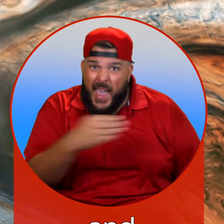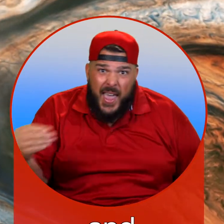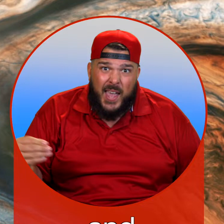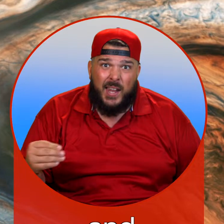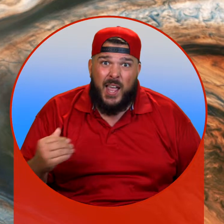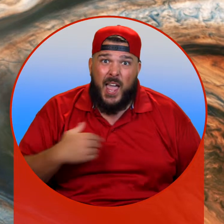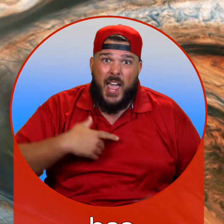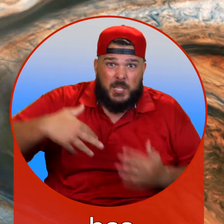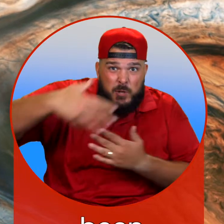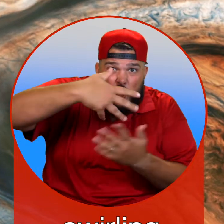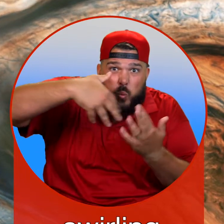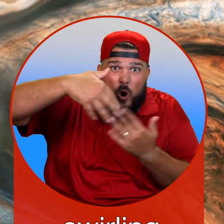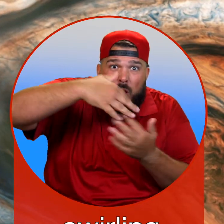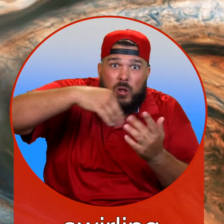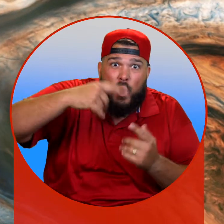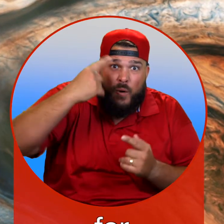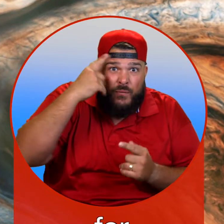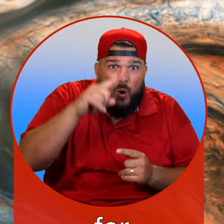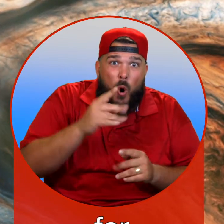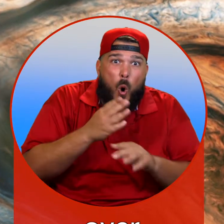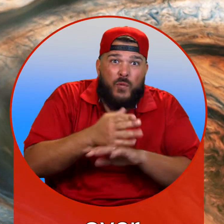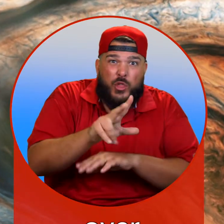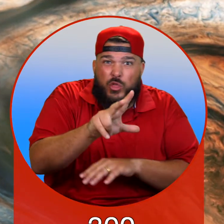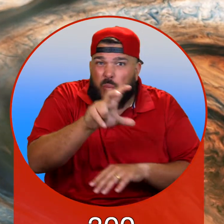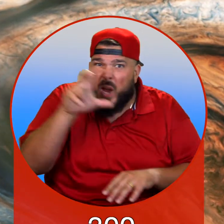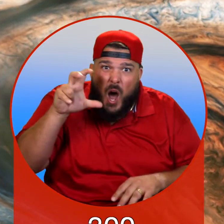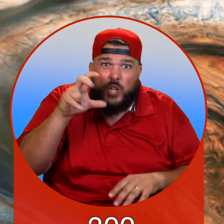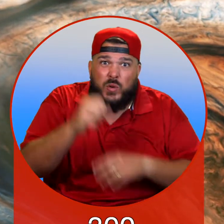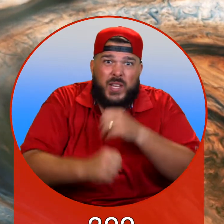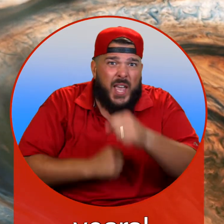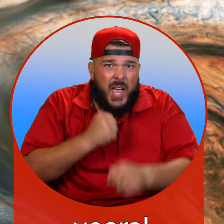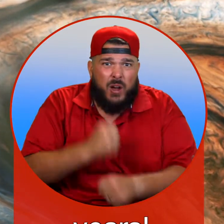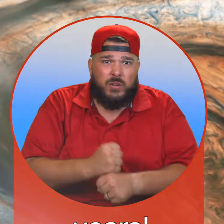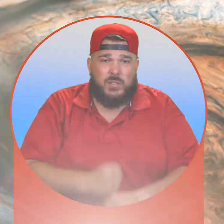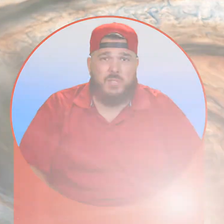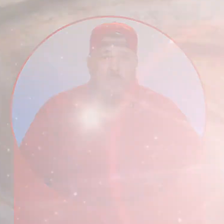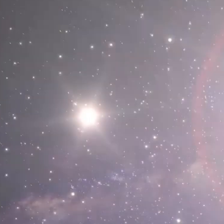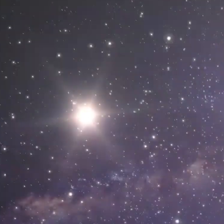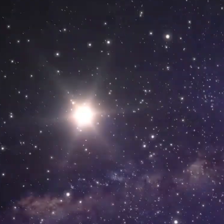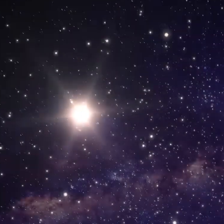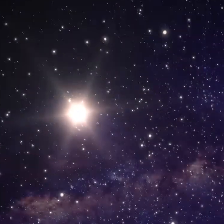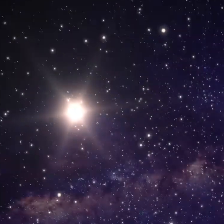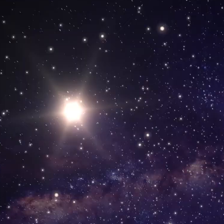and it has been swirling for over 300 years.